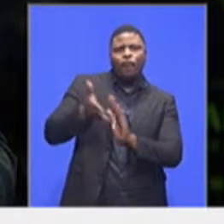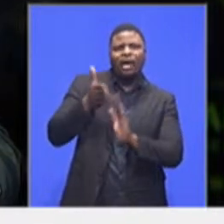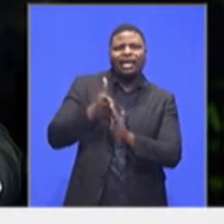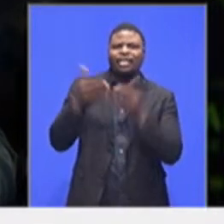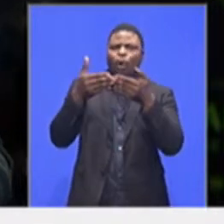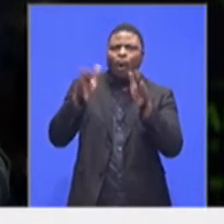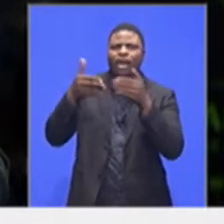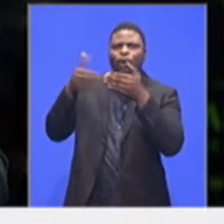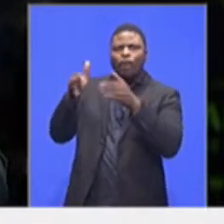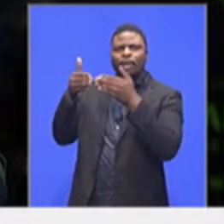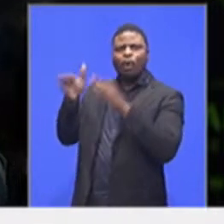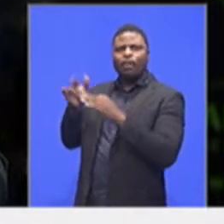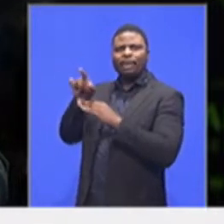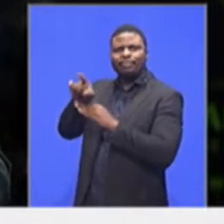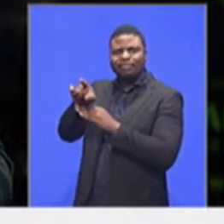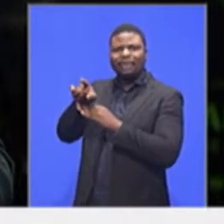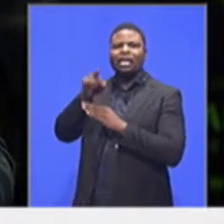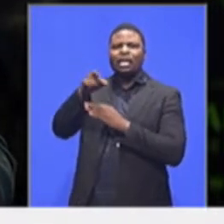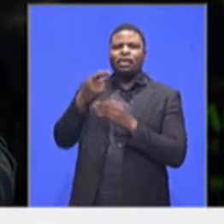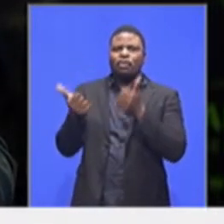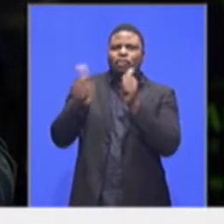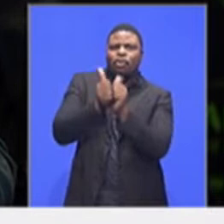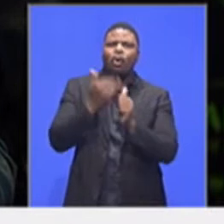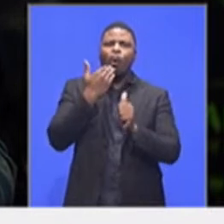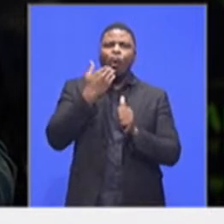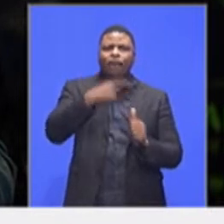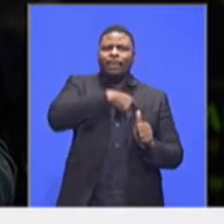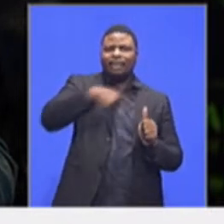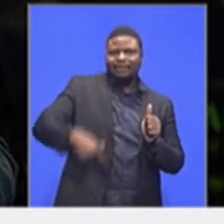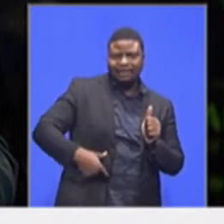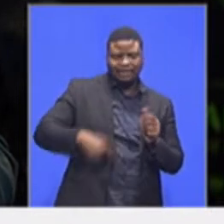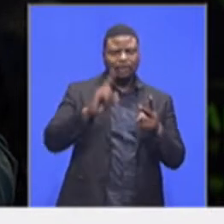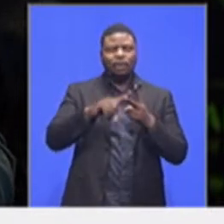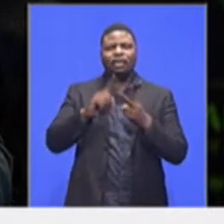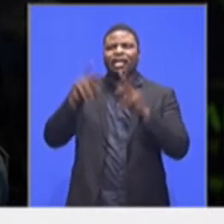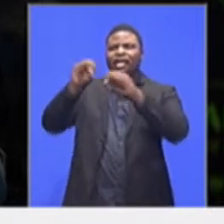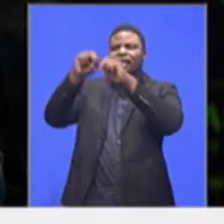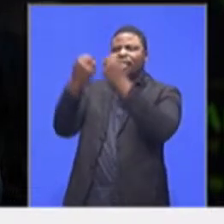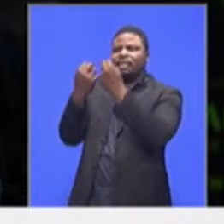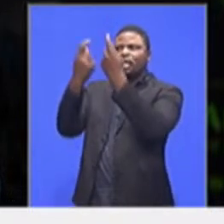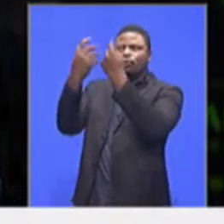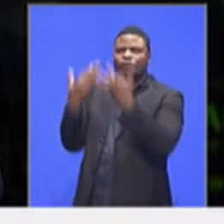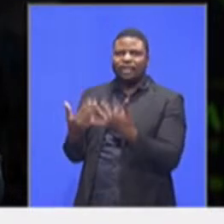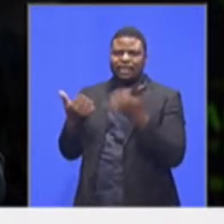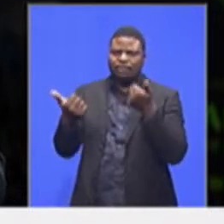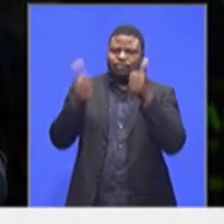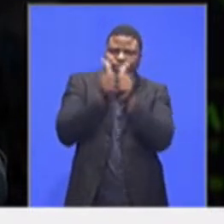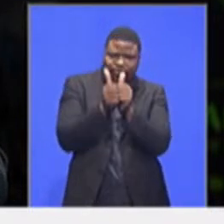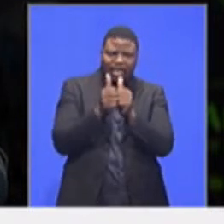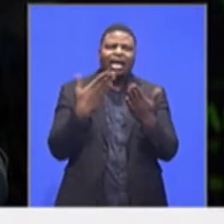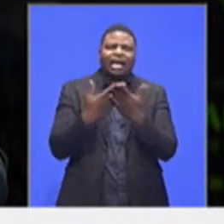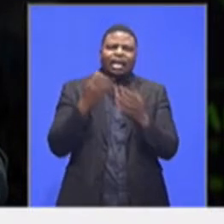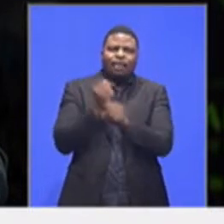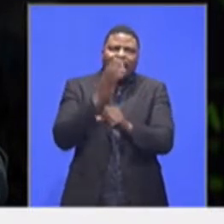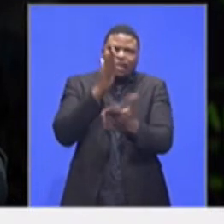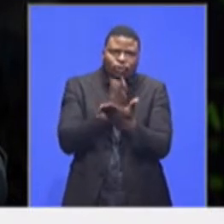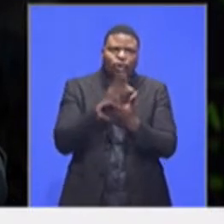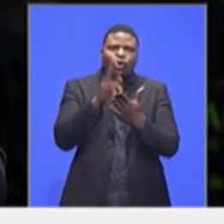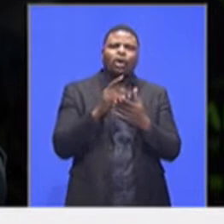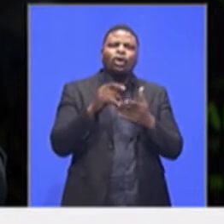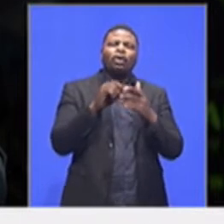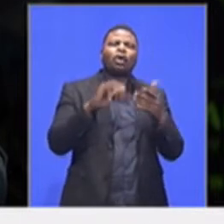joint initiative of the Presidency and National Treasury to accelerate the implementation of structural reforms